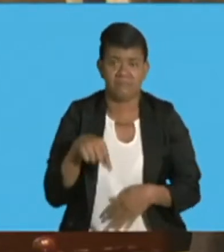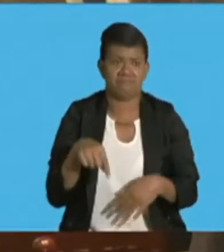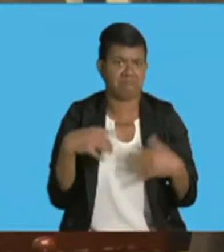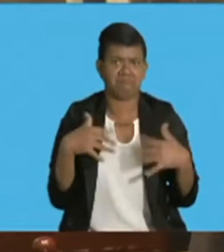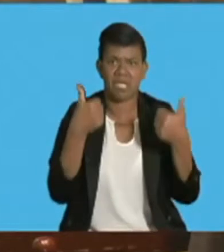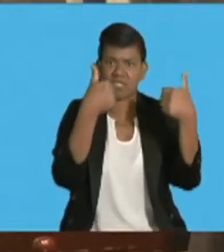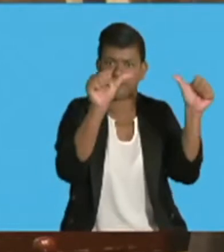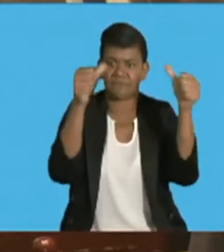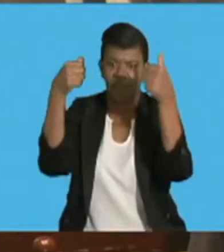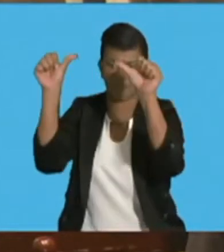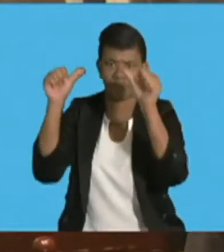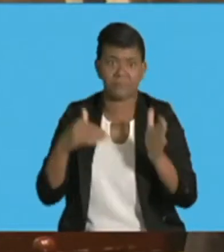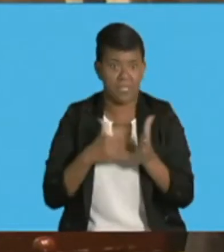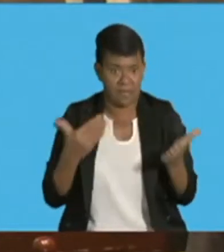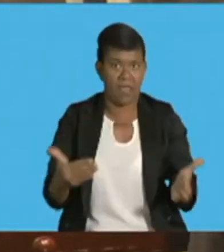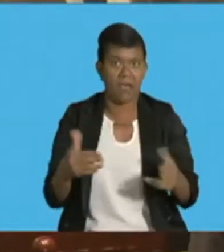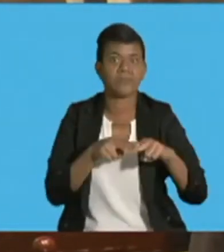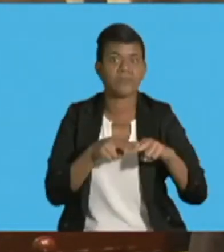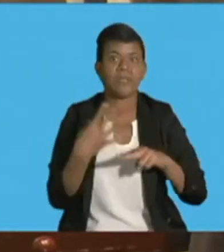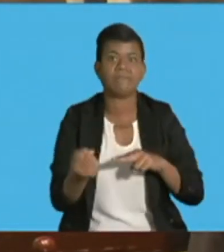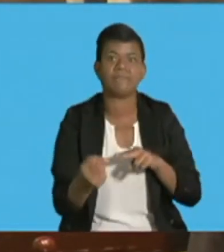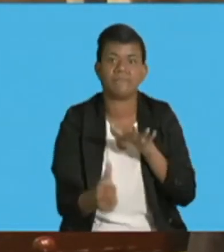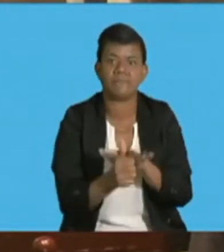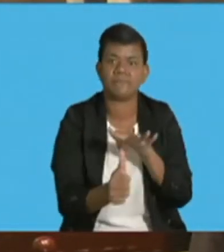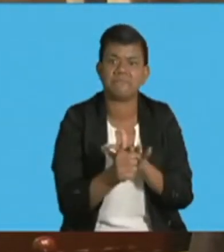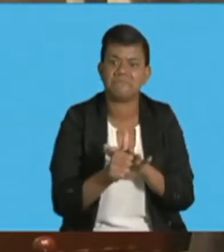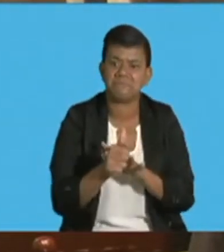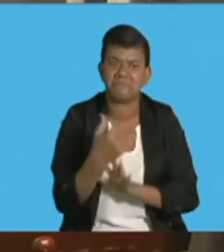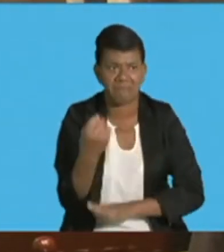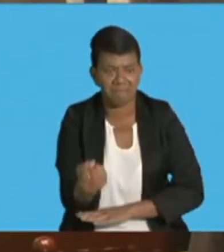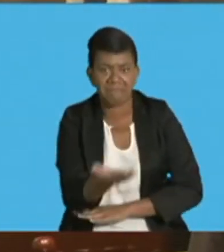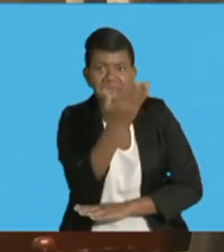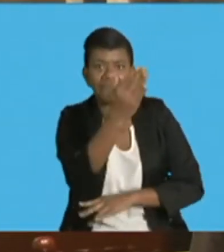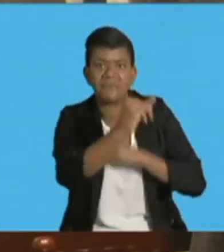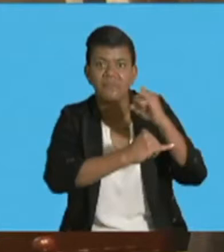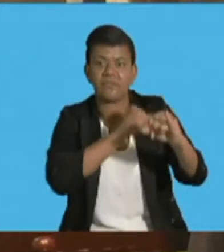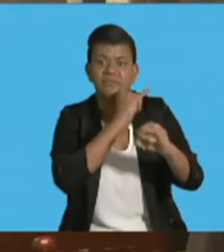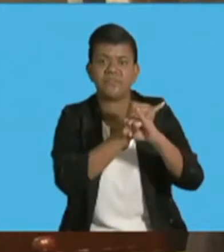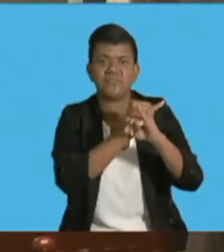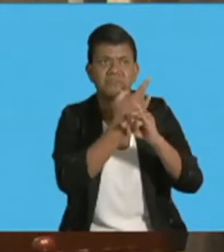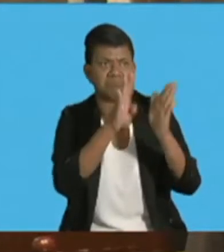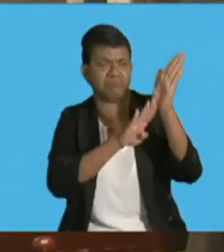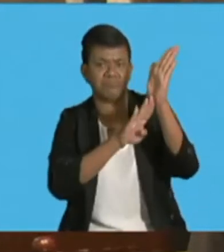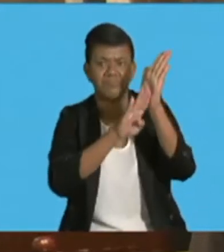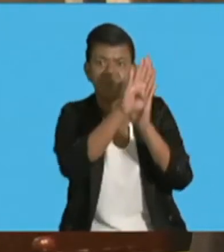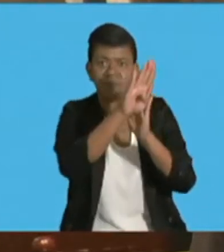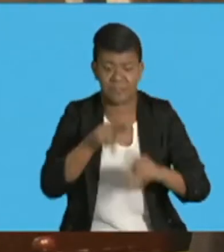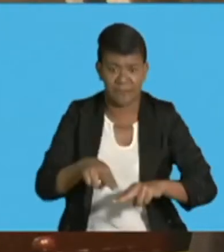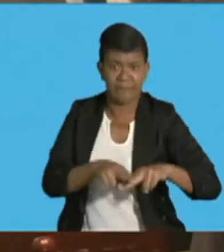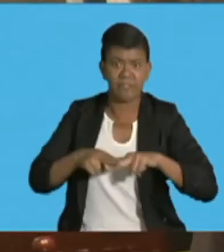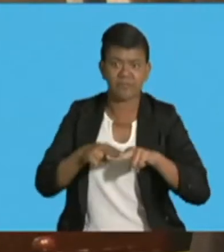gaining access to financing from the International Development Association, or IDA, which allows Fiji to receive up to US $21